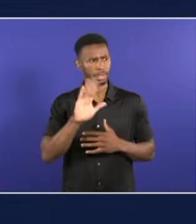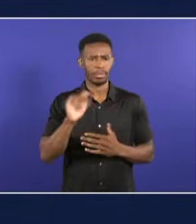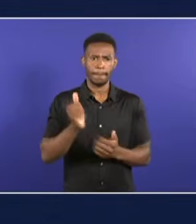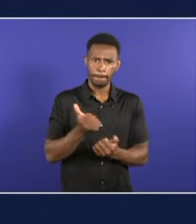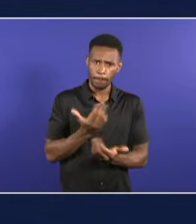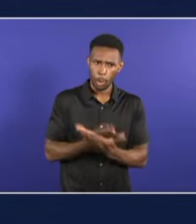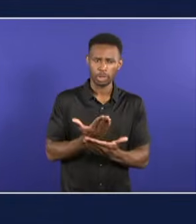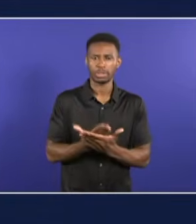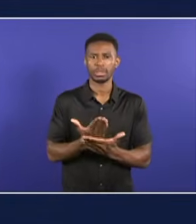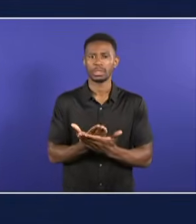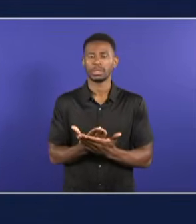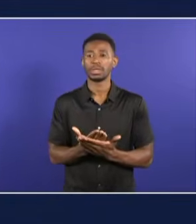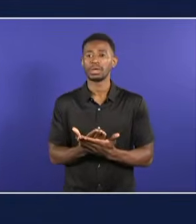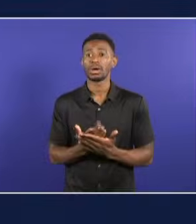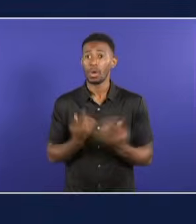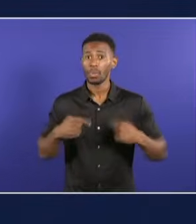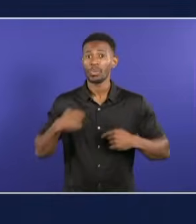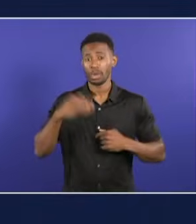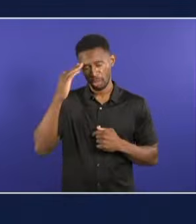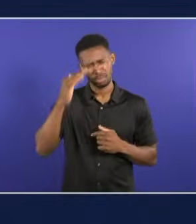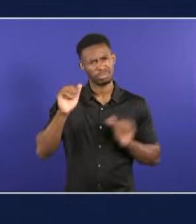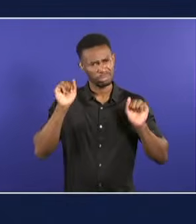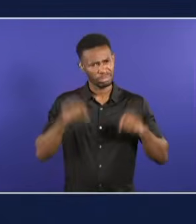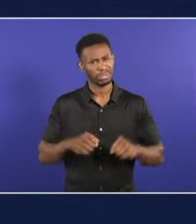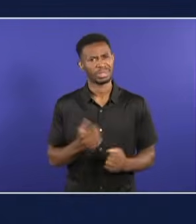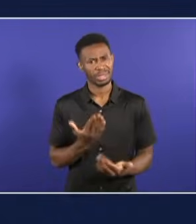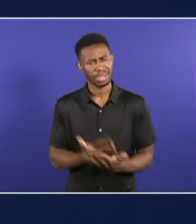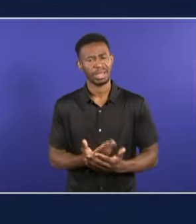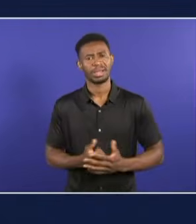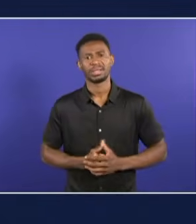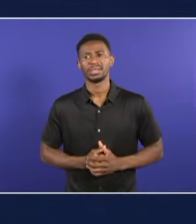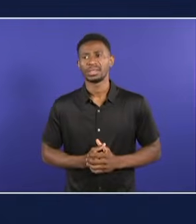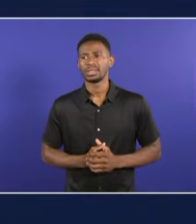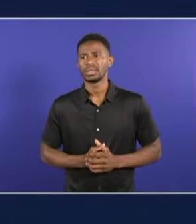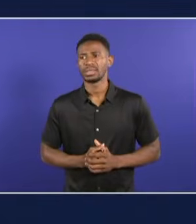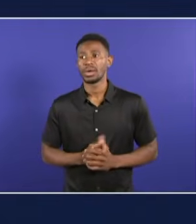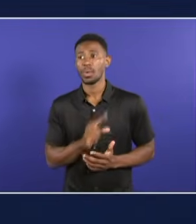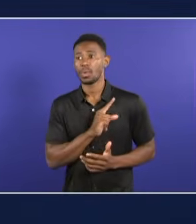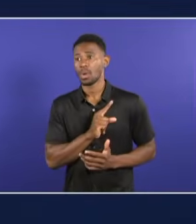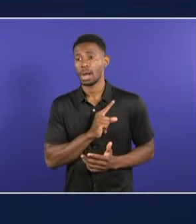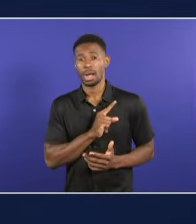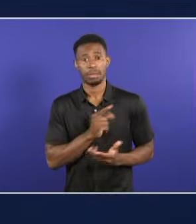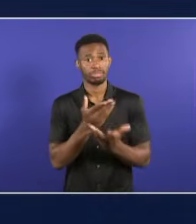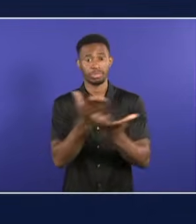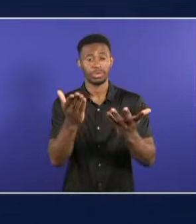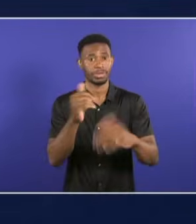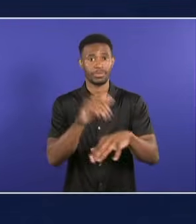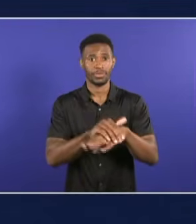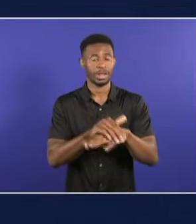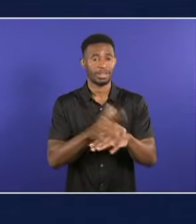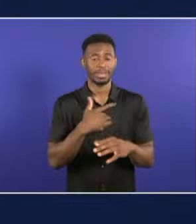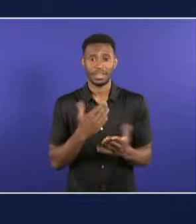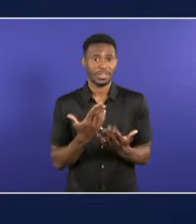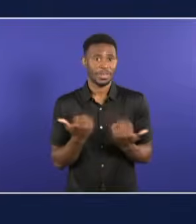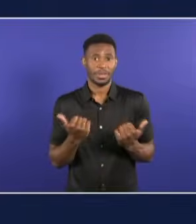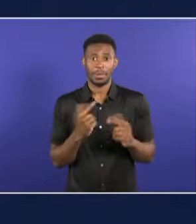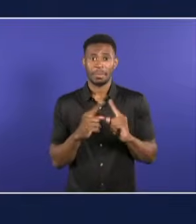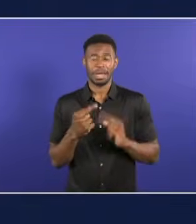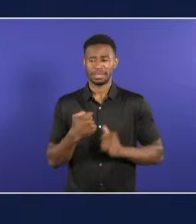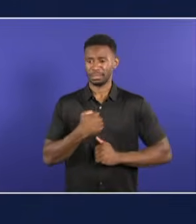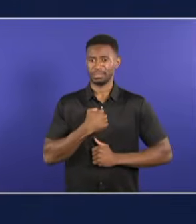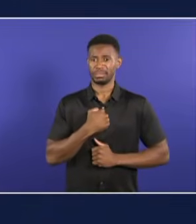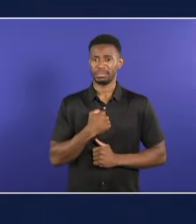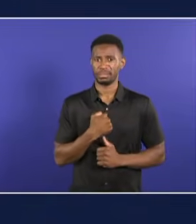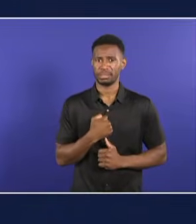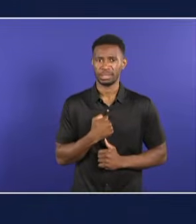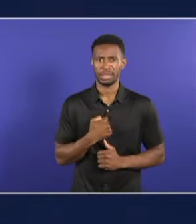in our hearts. We all know it's possible. Because I don't know about you, friends, but I am not